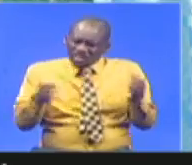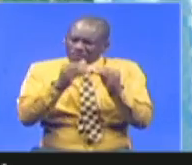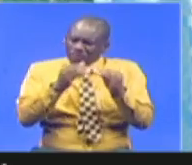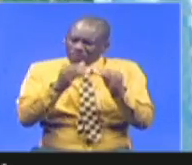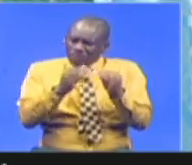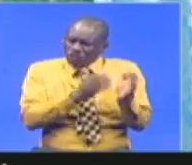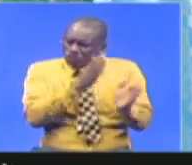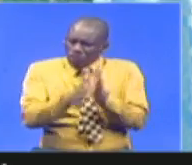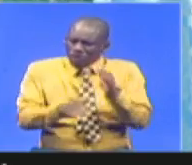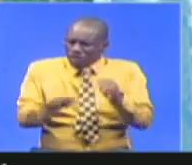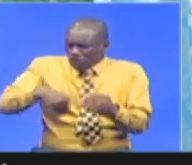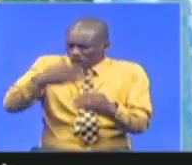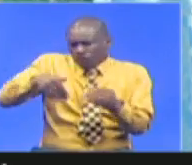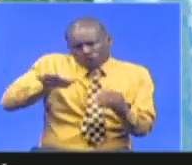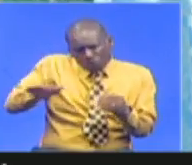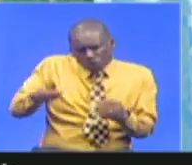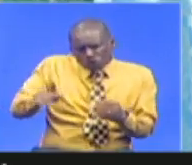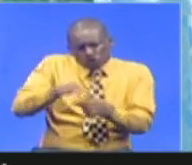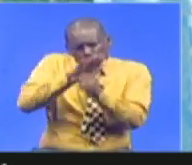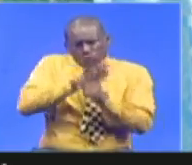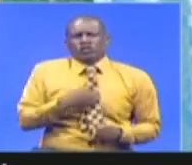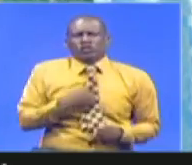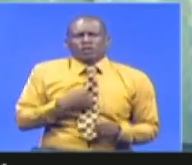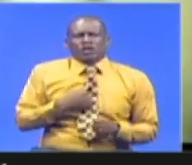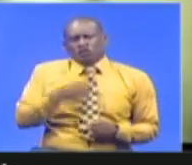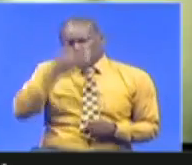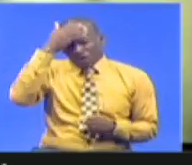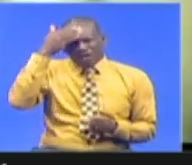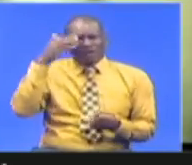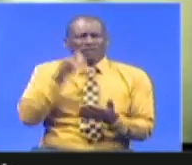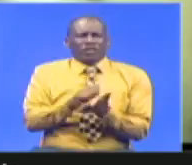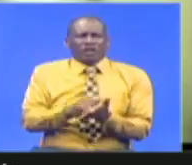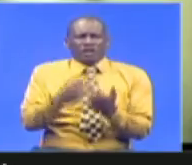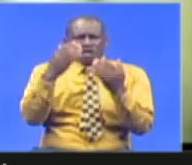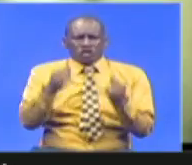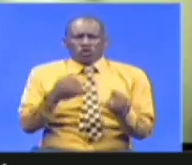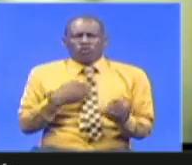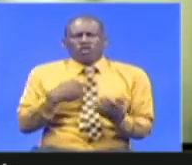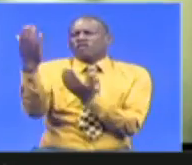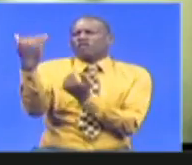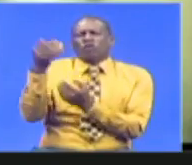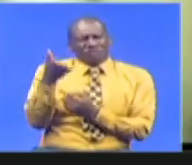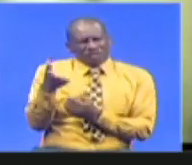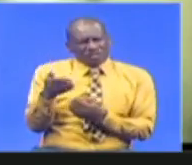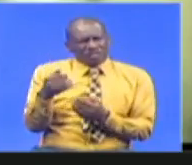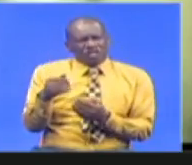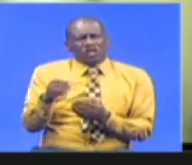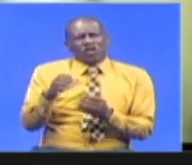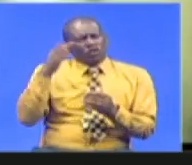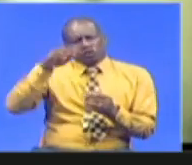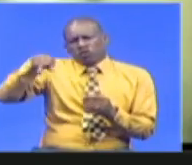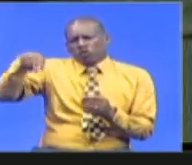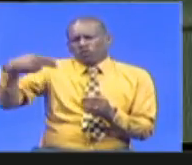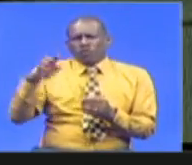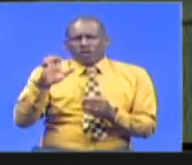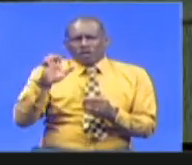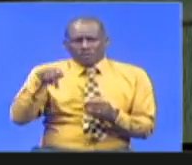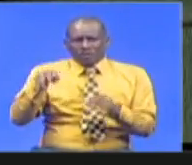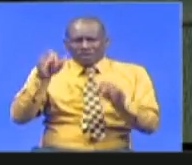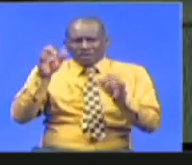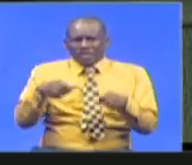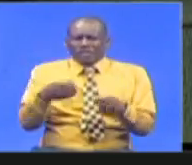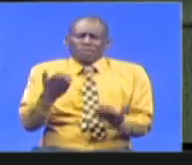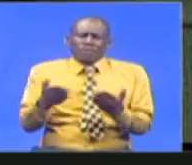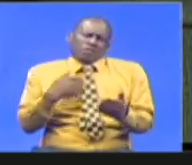I'm aware, and I've got the intelligence of each and every person who is here. So there is hope yet for Philip, though he may have been turned down for the